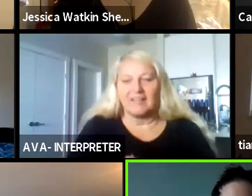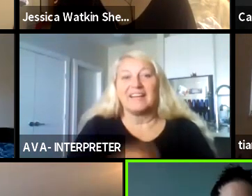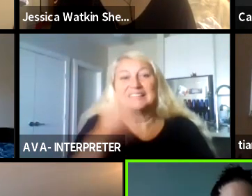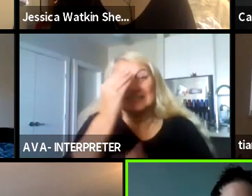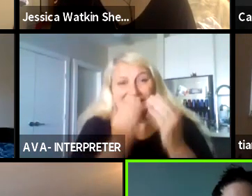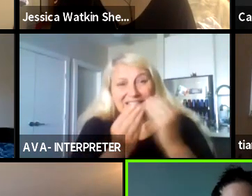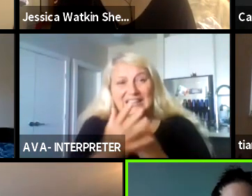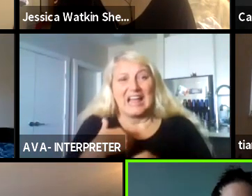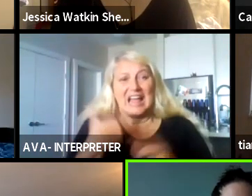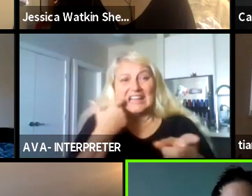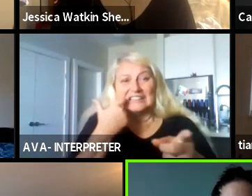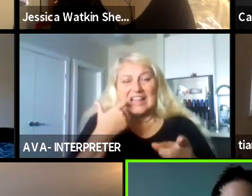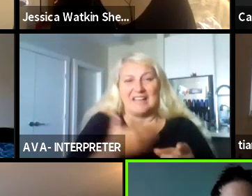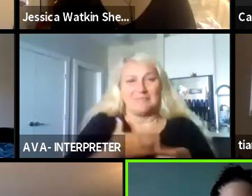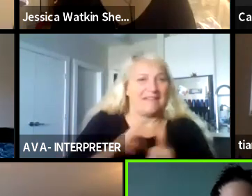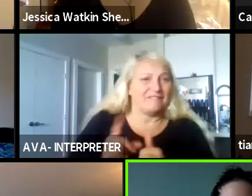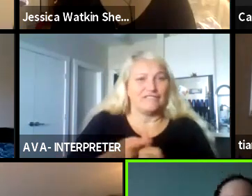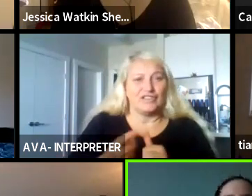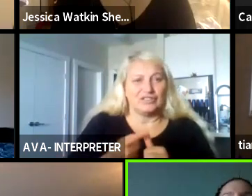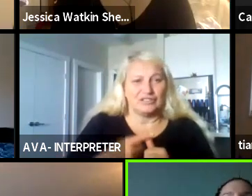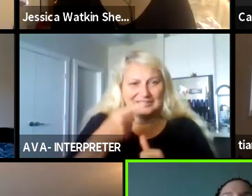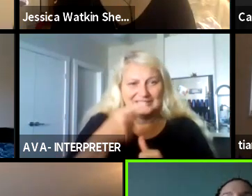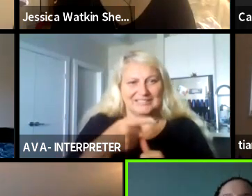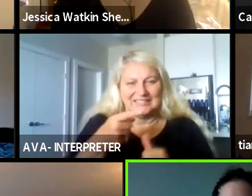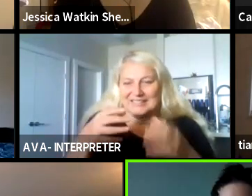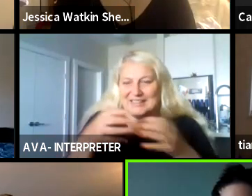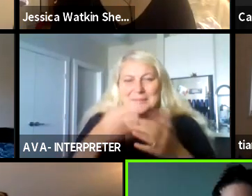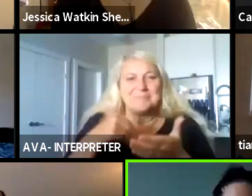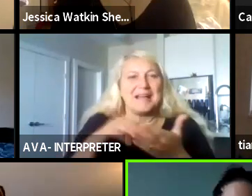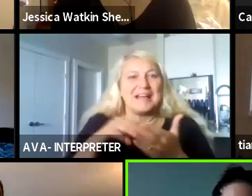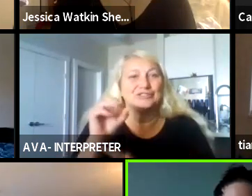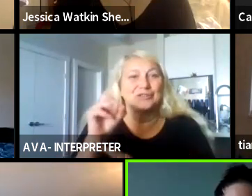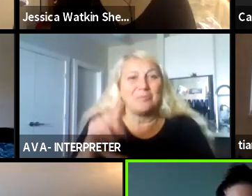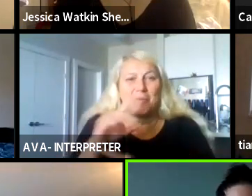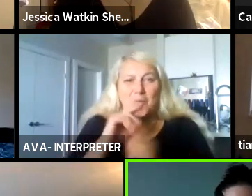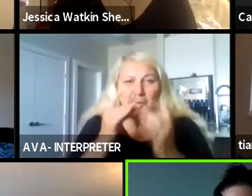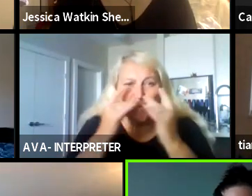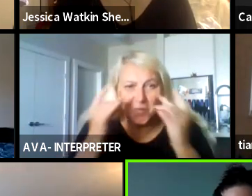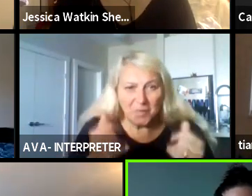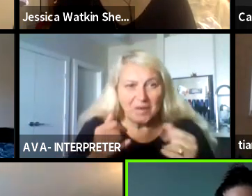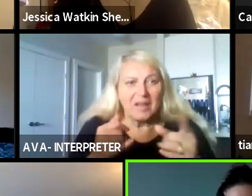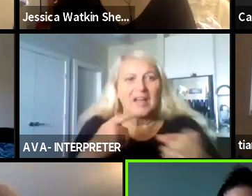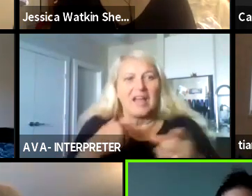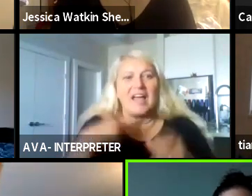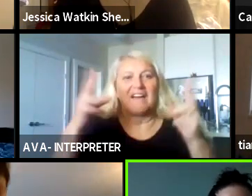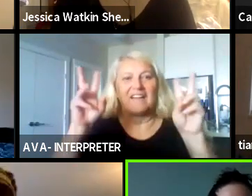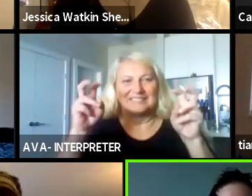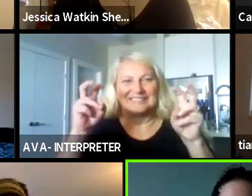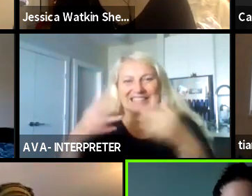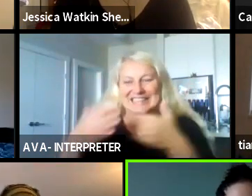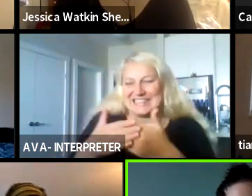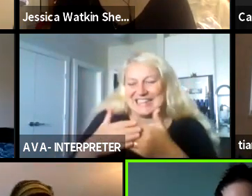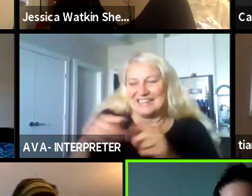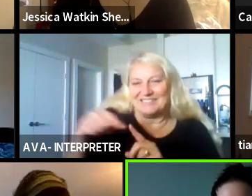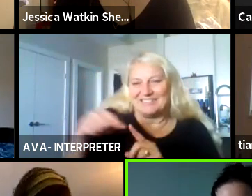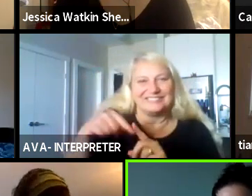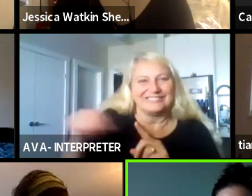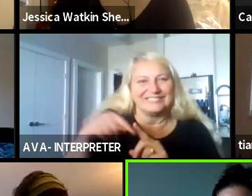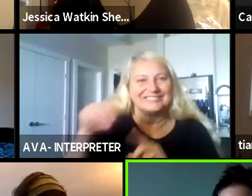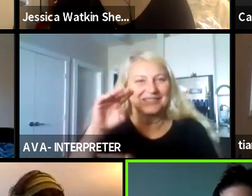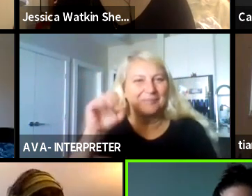the season since we last met, and it was incredible. We have a fantastic nettle patch nearby. Very